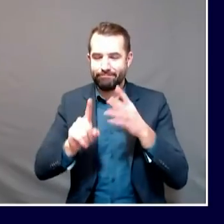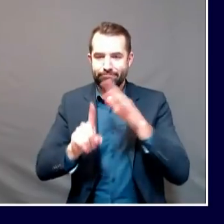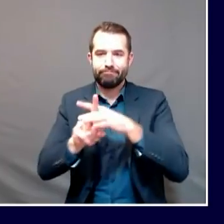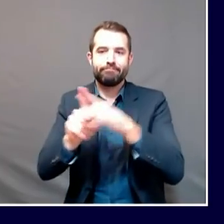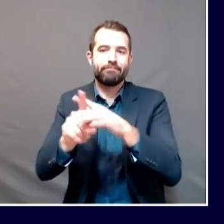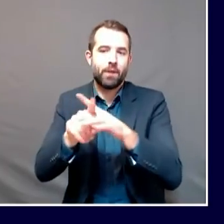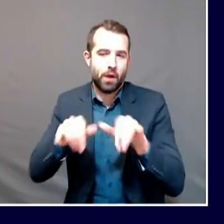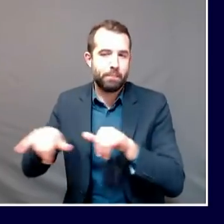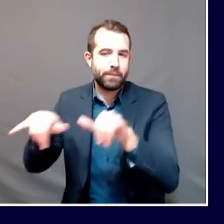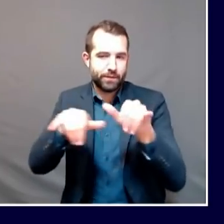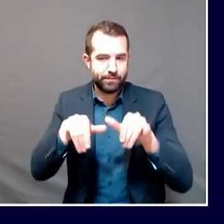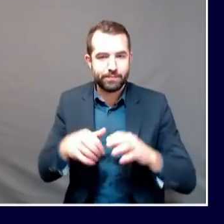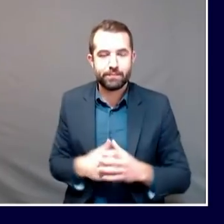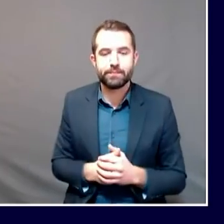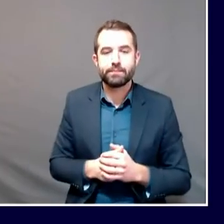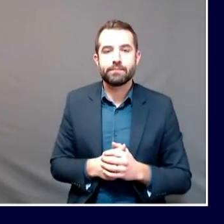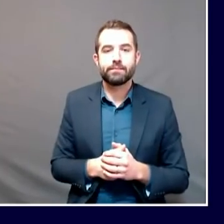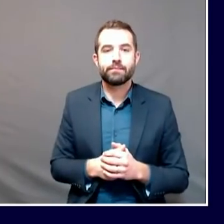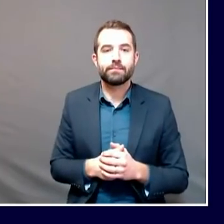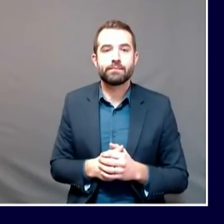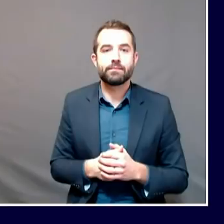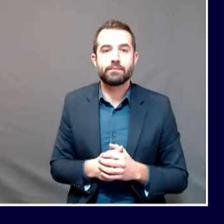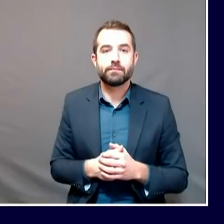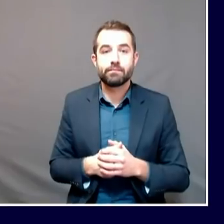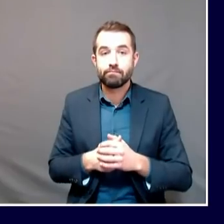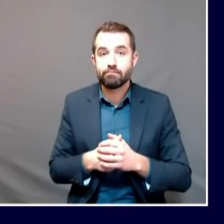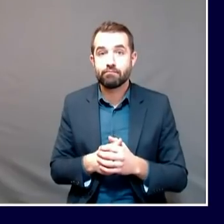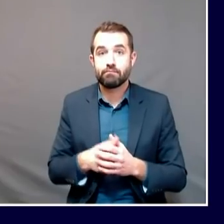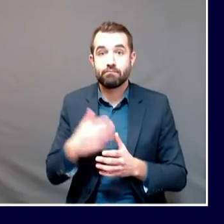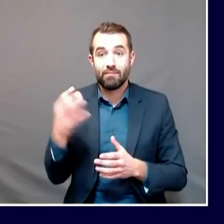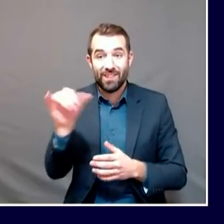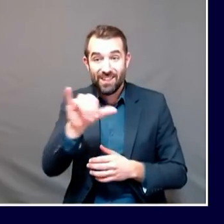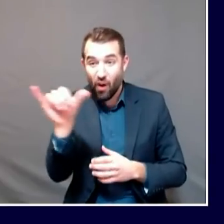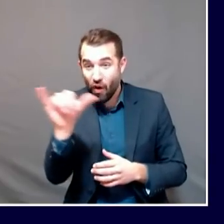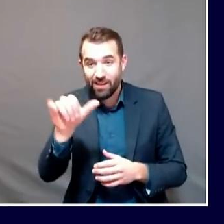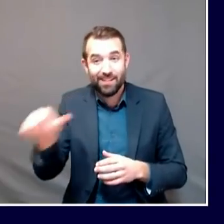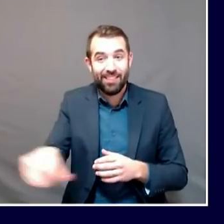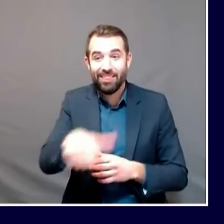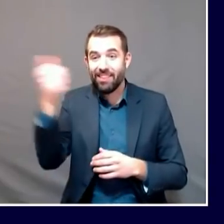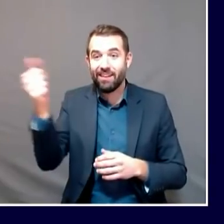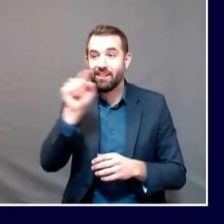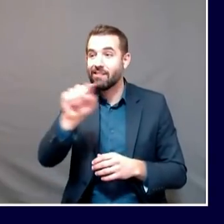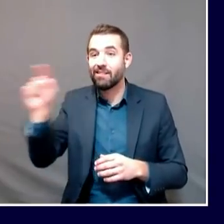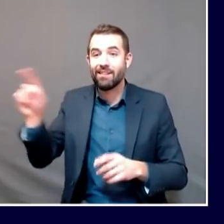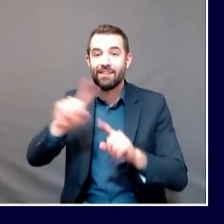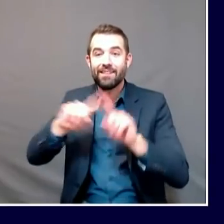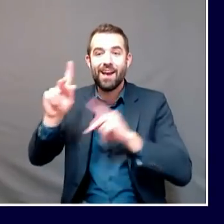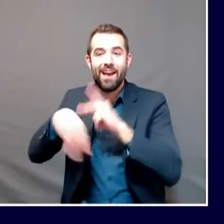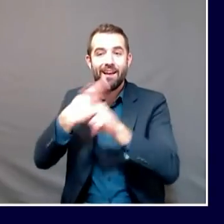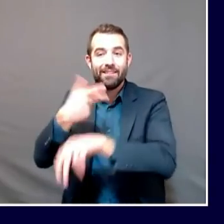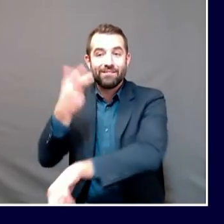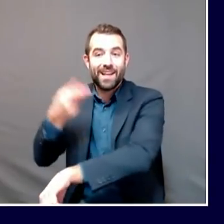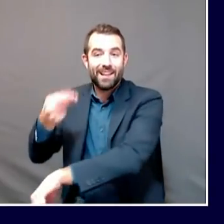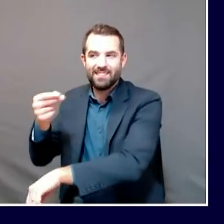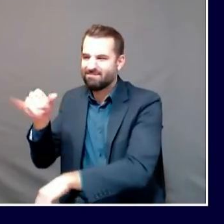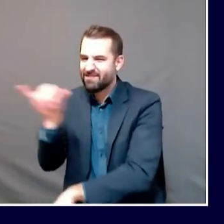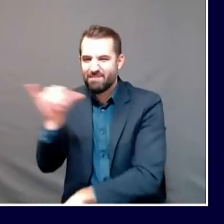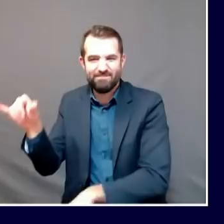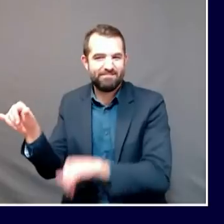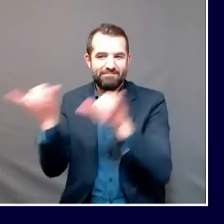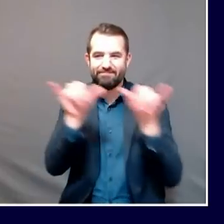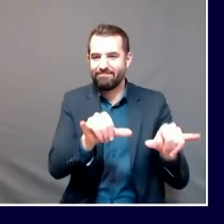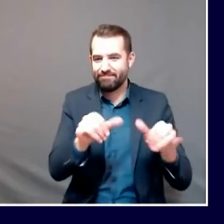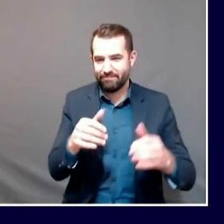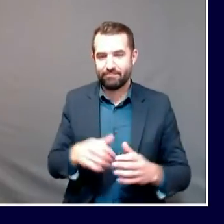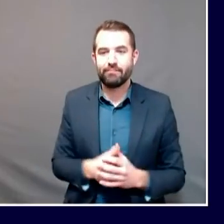suggested that some people might need to take a day off of work because they feel pretty lousy after they receive that second dose.